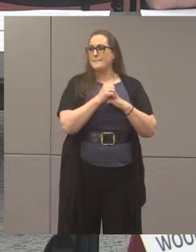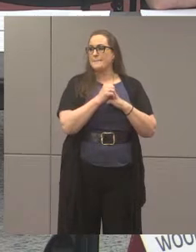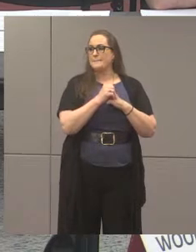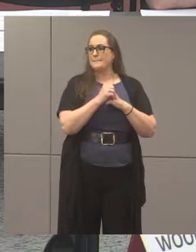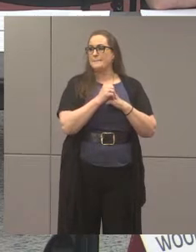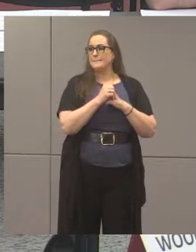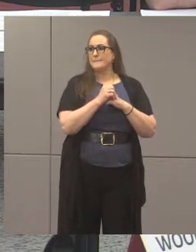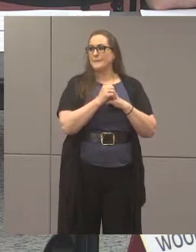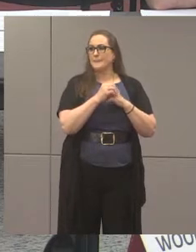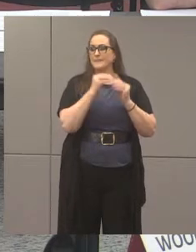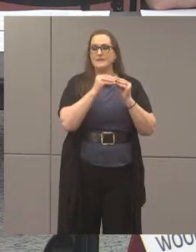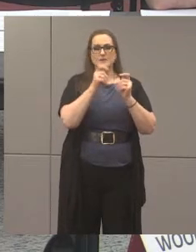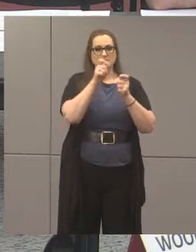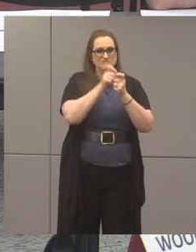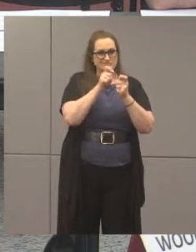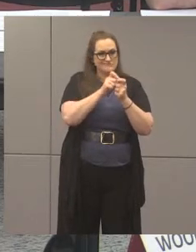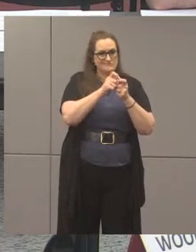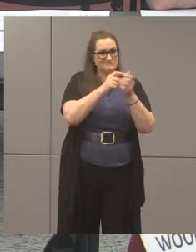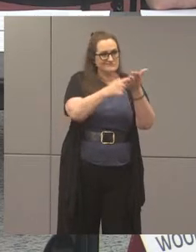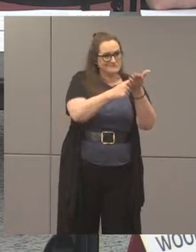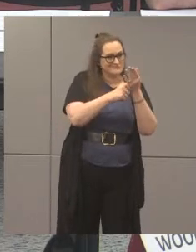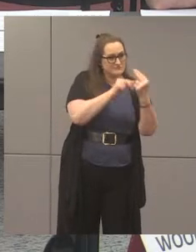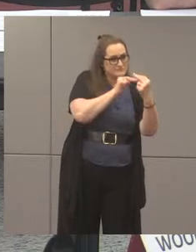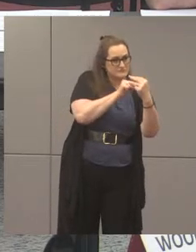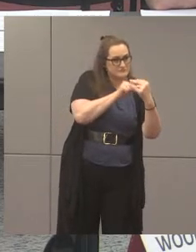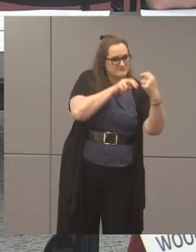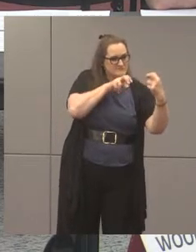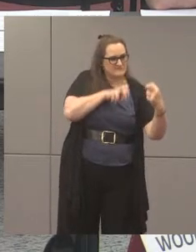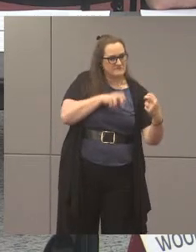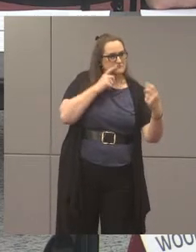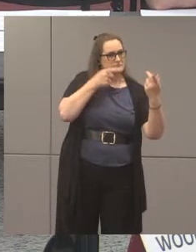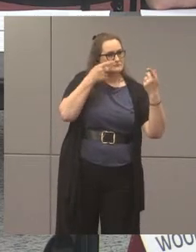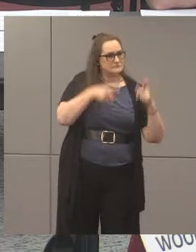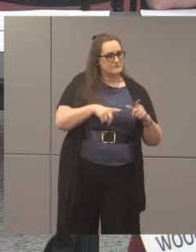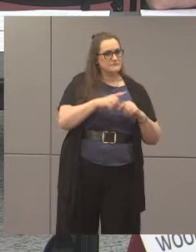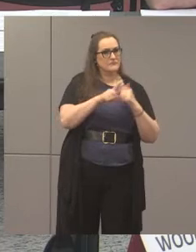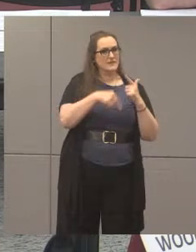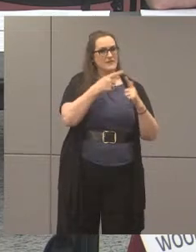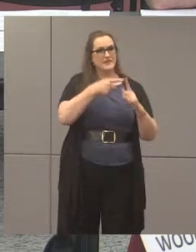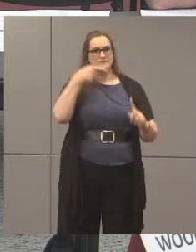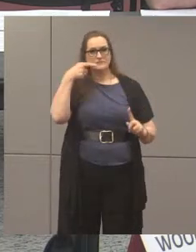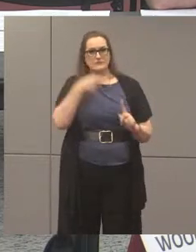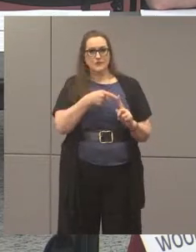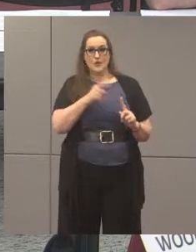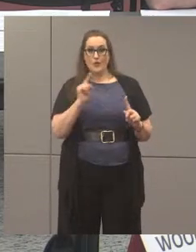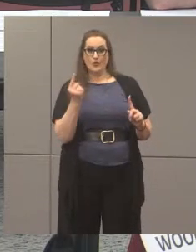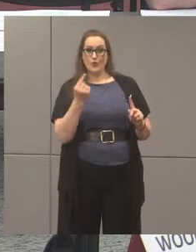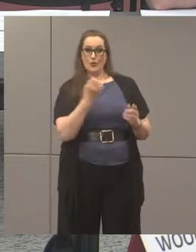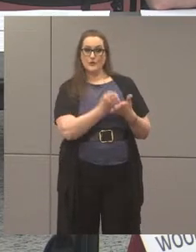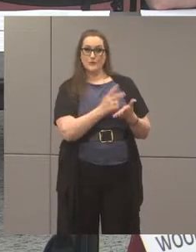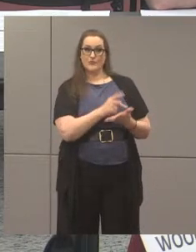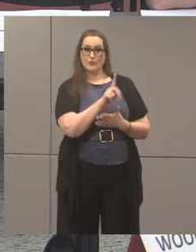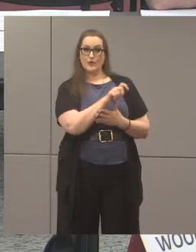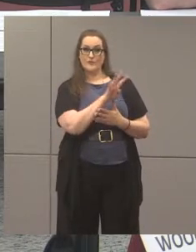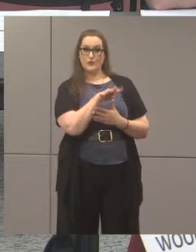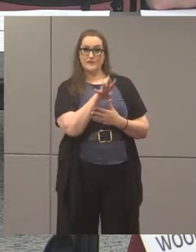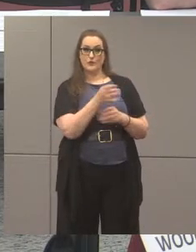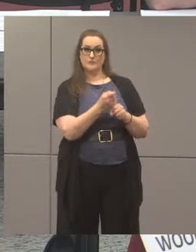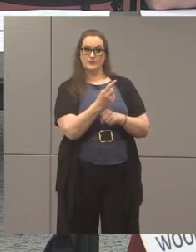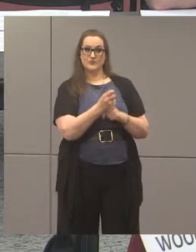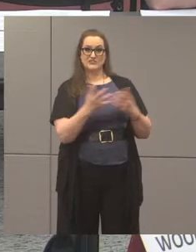finer negotiation happens, and that bottom line, we're only approving 144 per